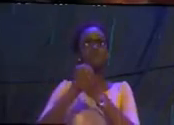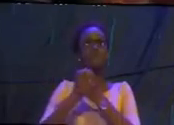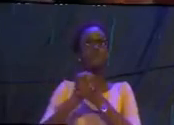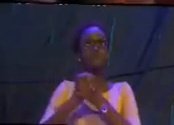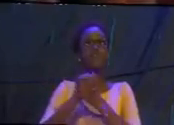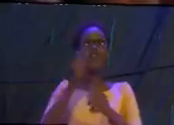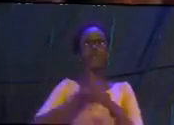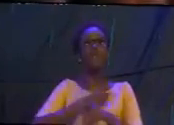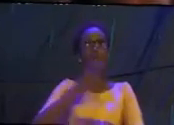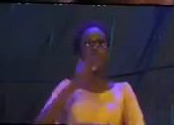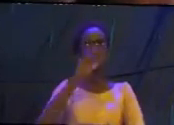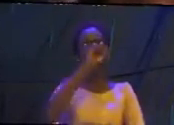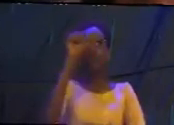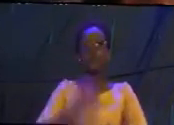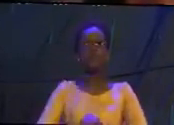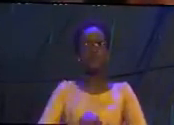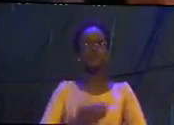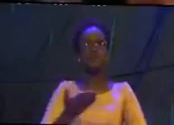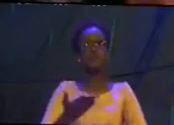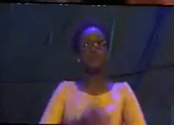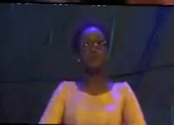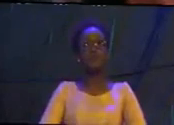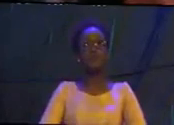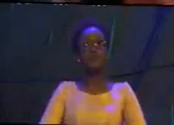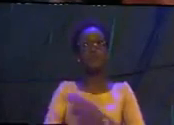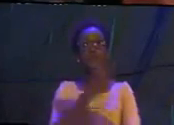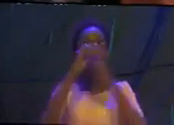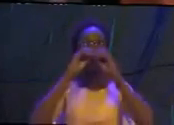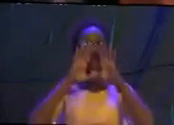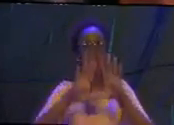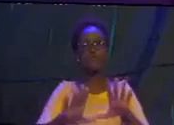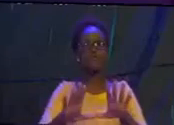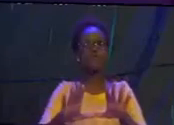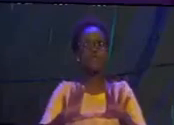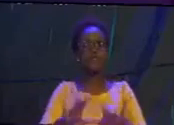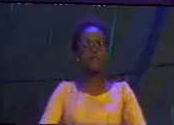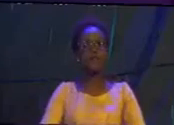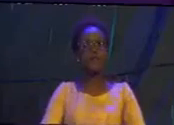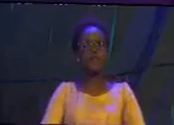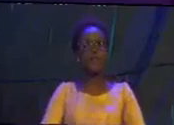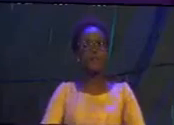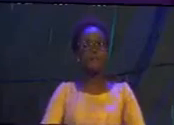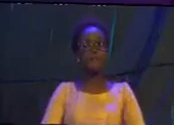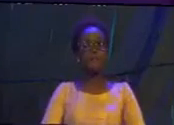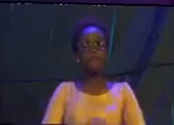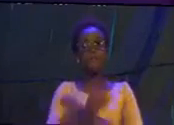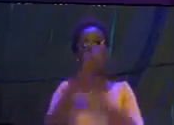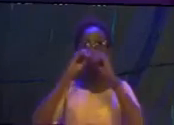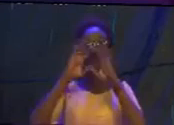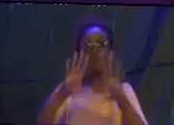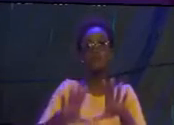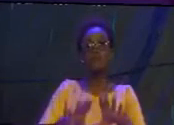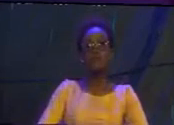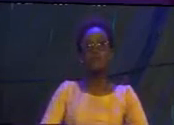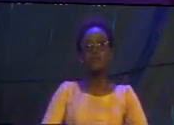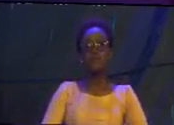Afri Cape Town. He just came from Cape Town. Imani kumugisha, doctor. God bless you, man of God. Imani kugire neza. May the